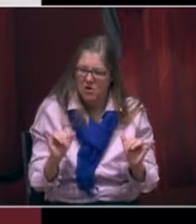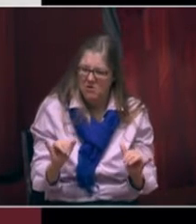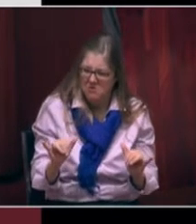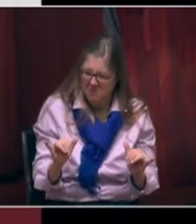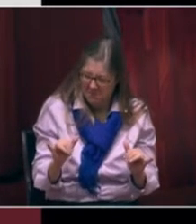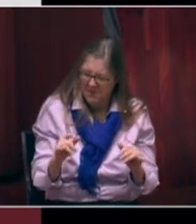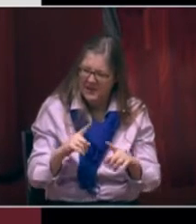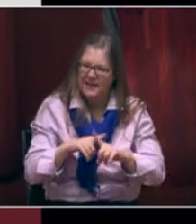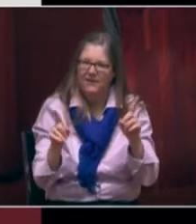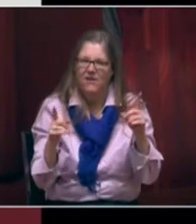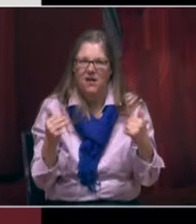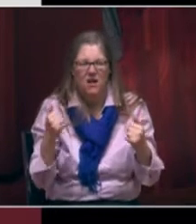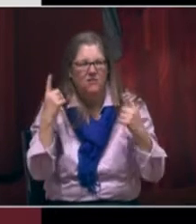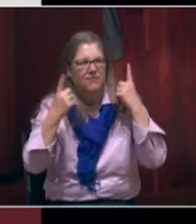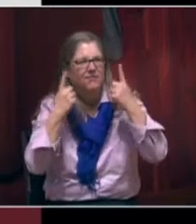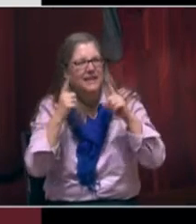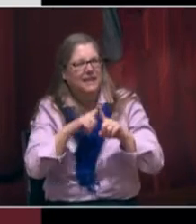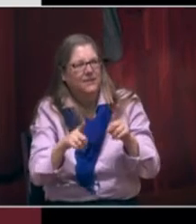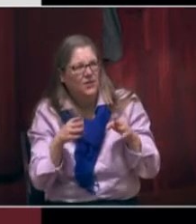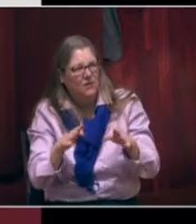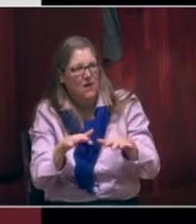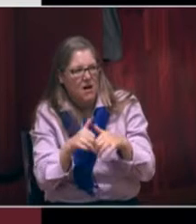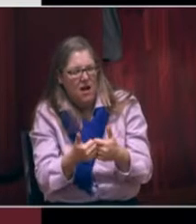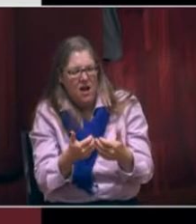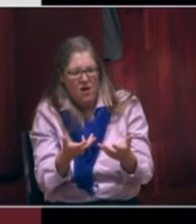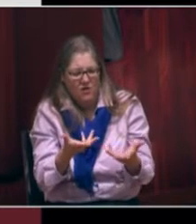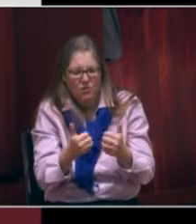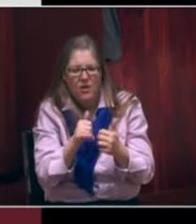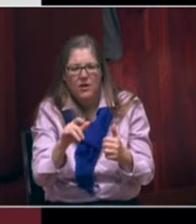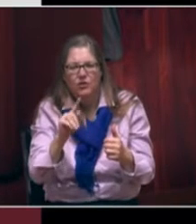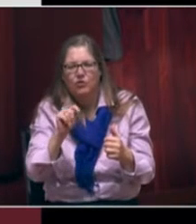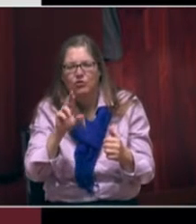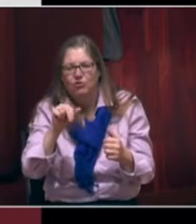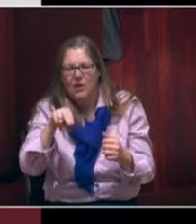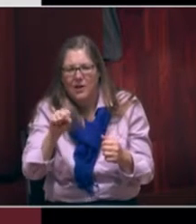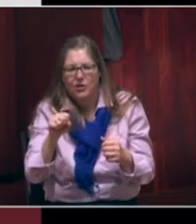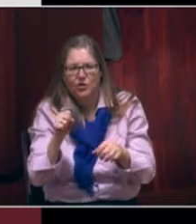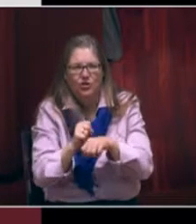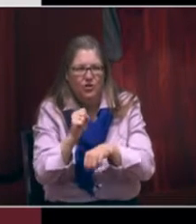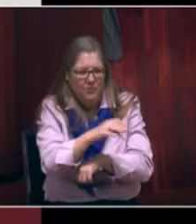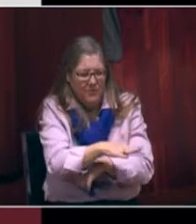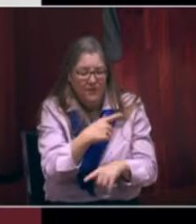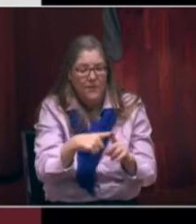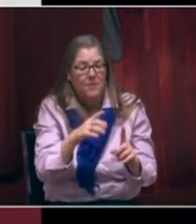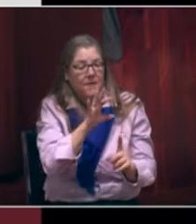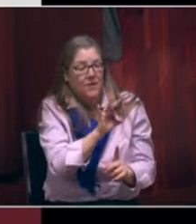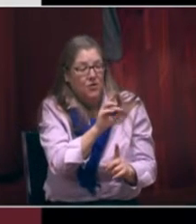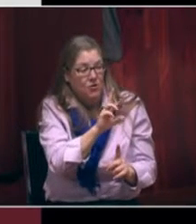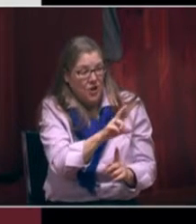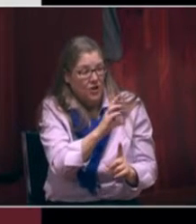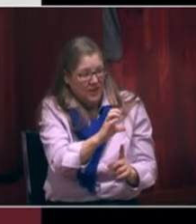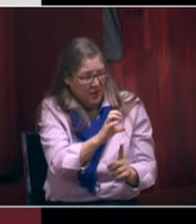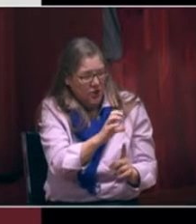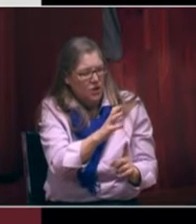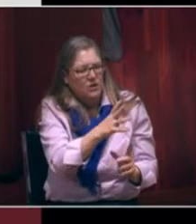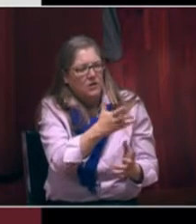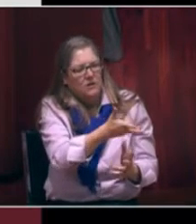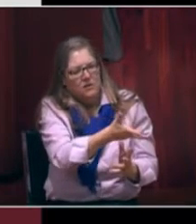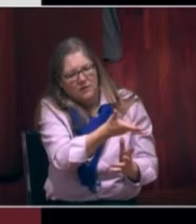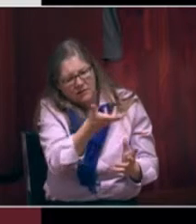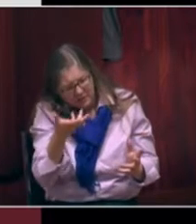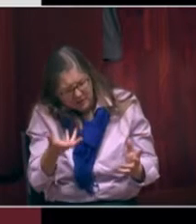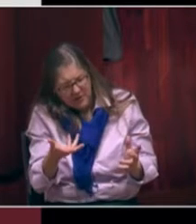to deal with transshipment and move records out of our field record centers and bring into